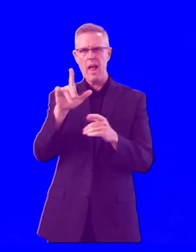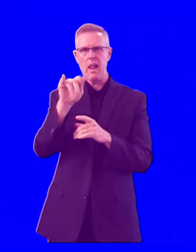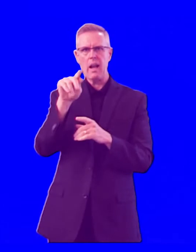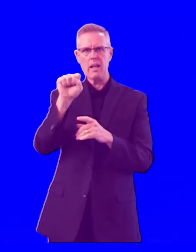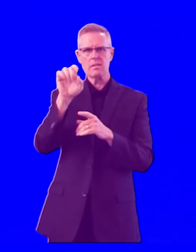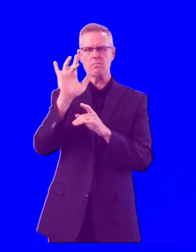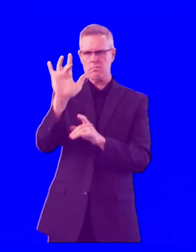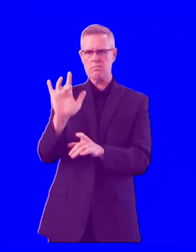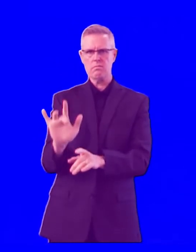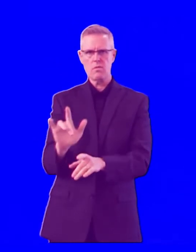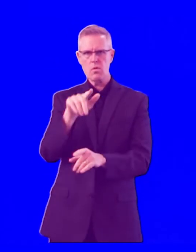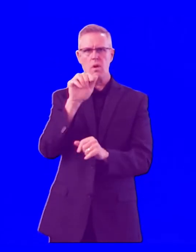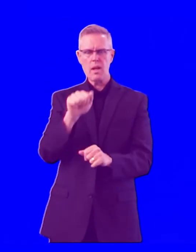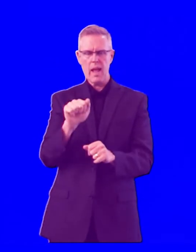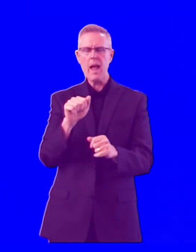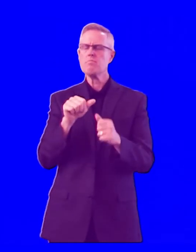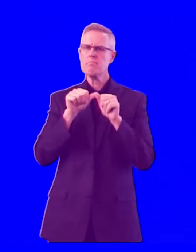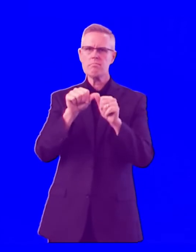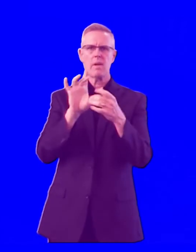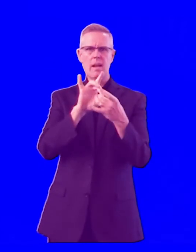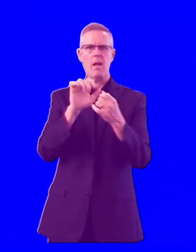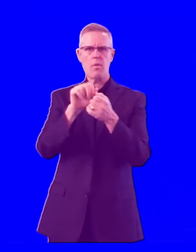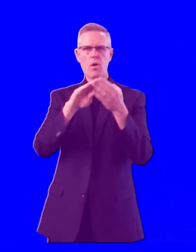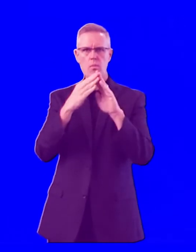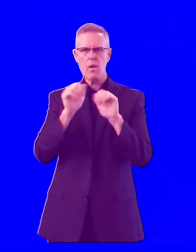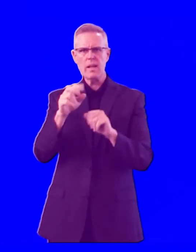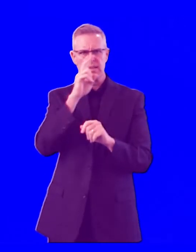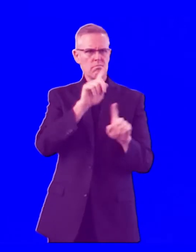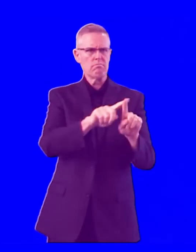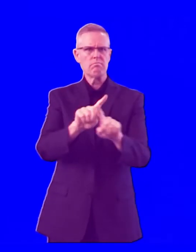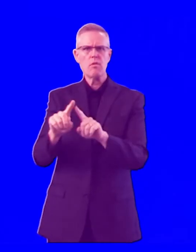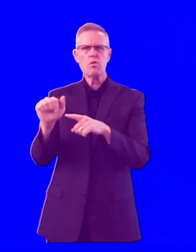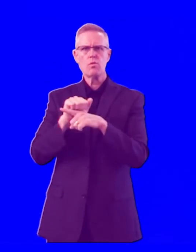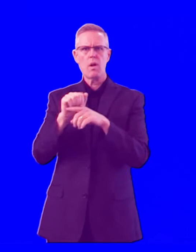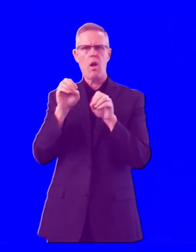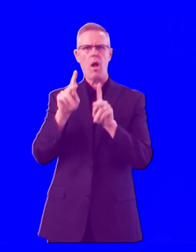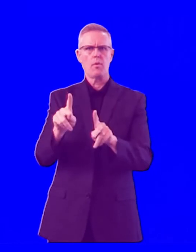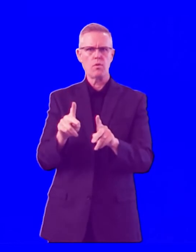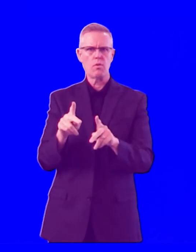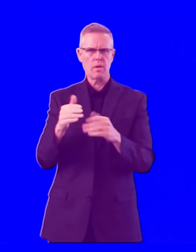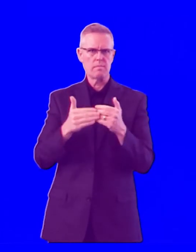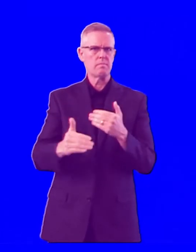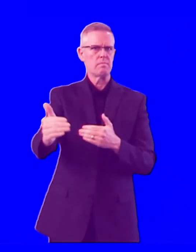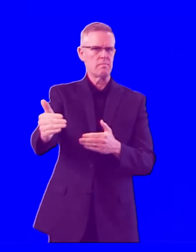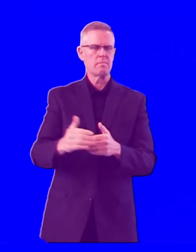well, so that way you can stay connected with the community and look at different training opportunities if you do so